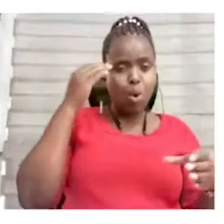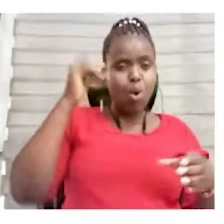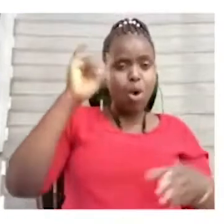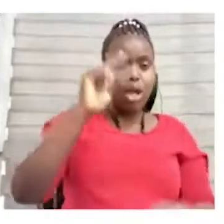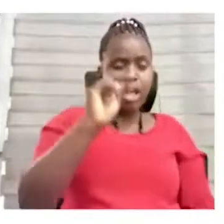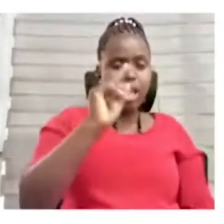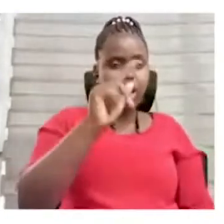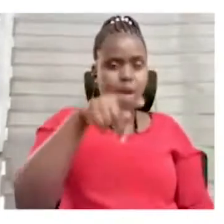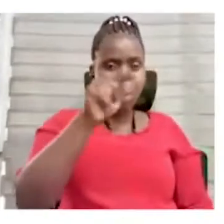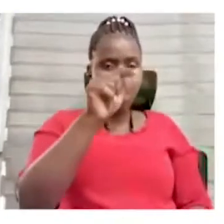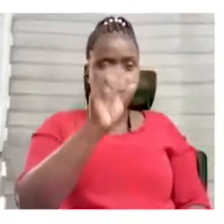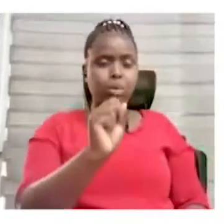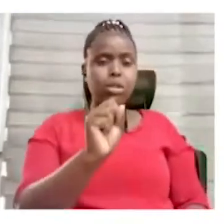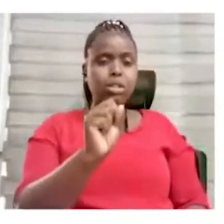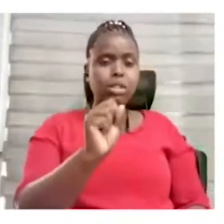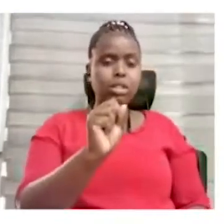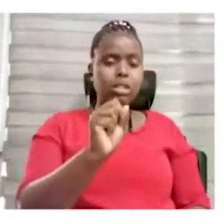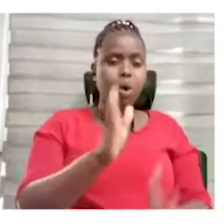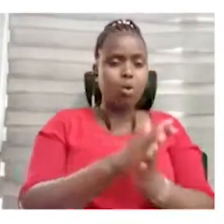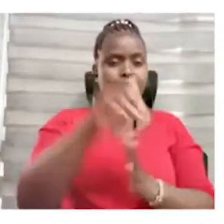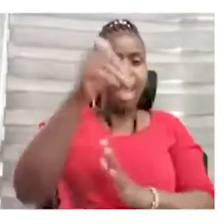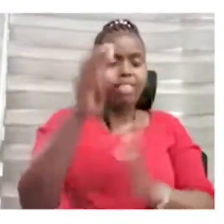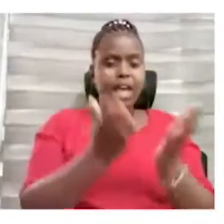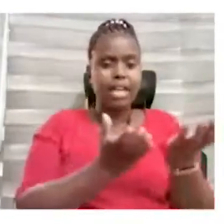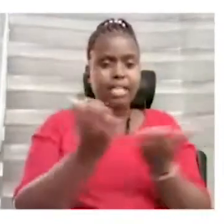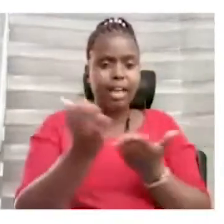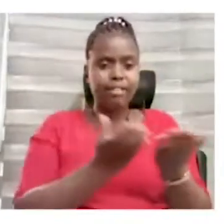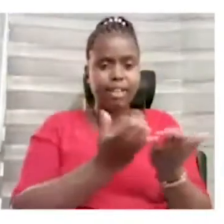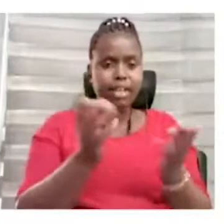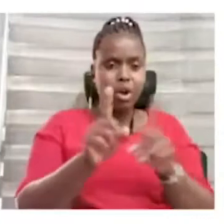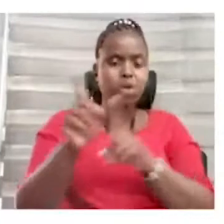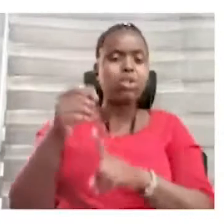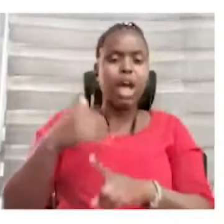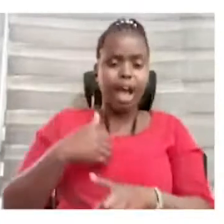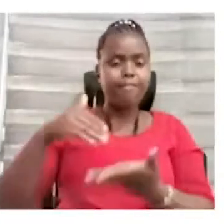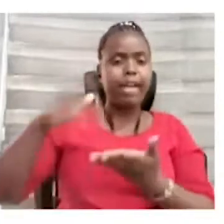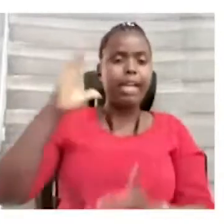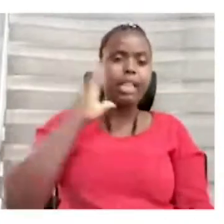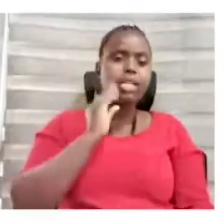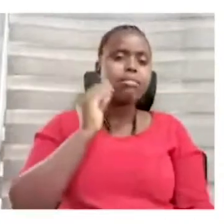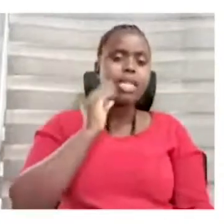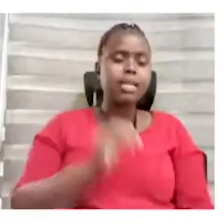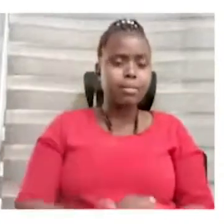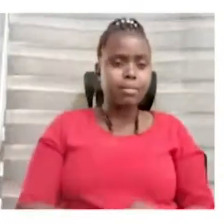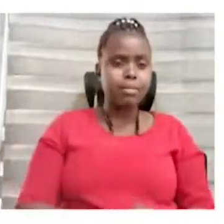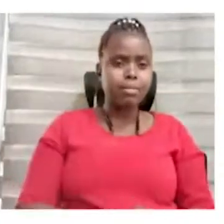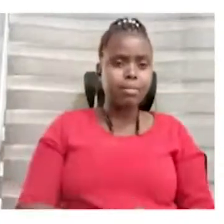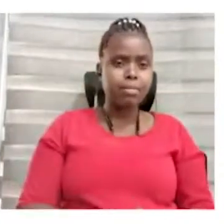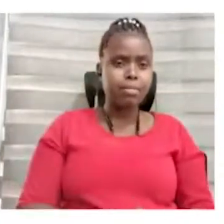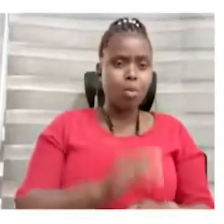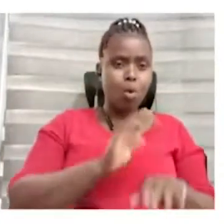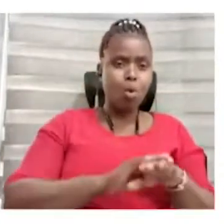develop appropriate services and they can have a good experience. Very good point. Yeah,